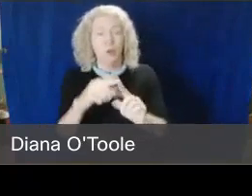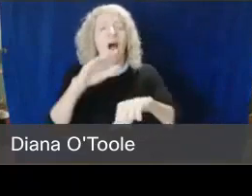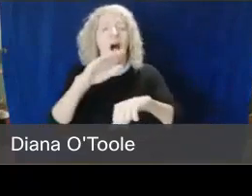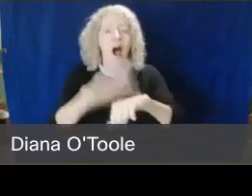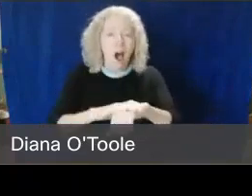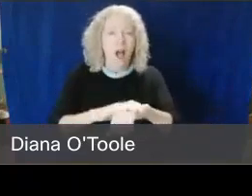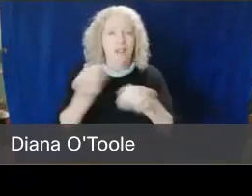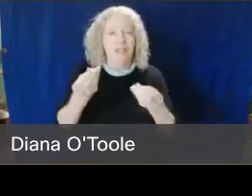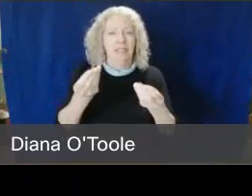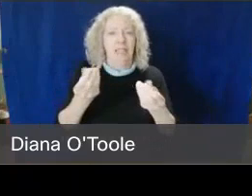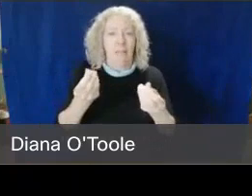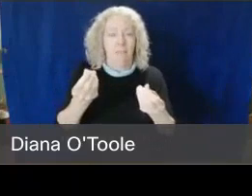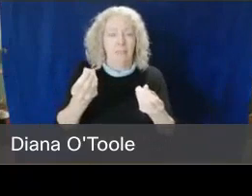13th.